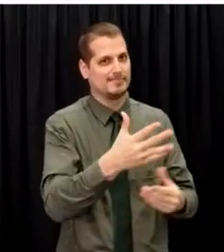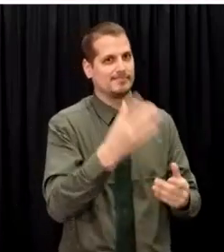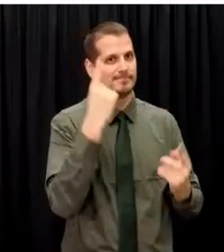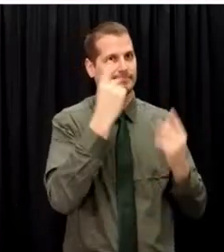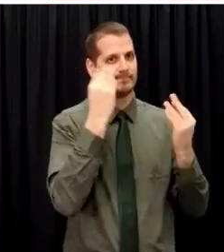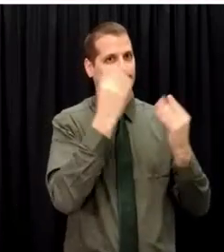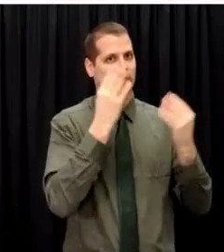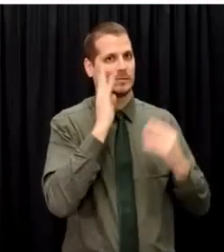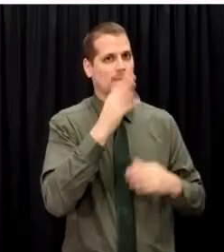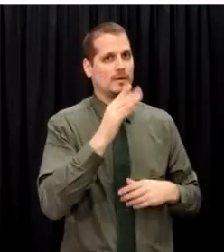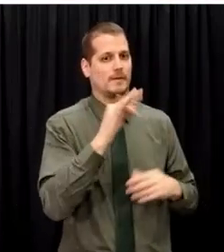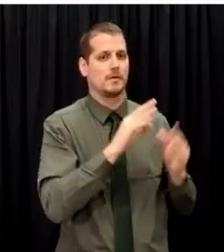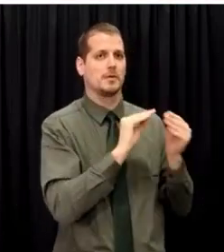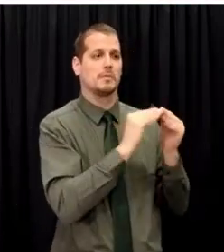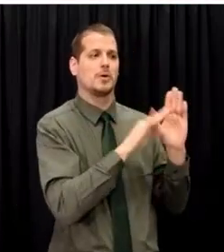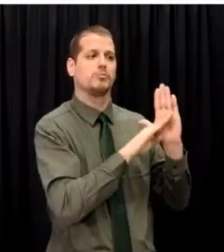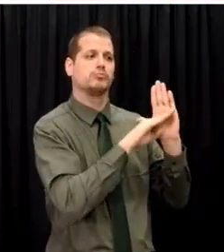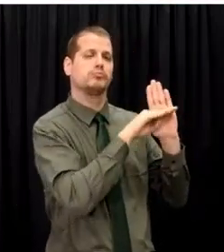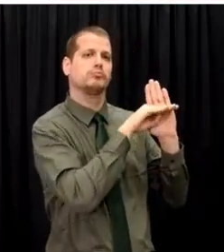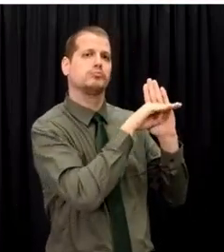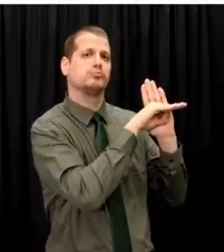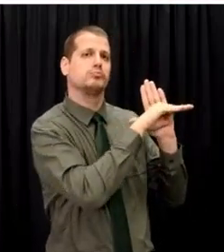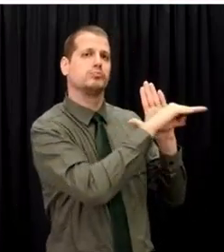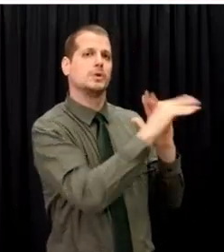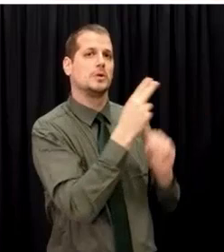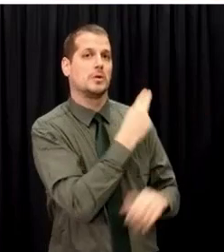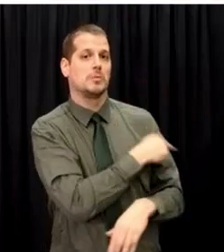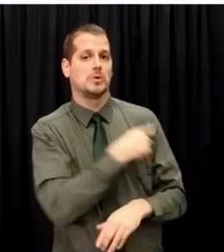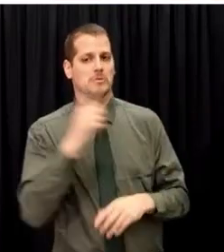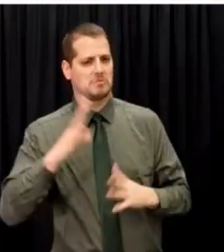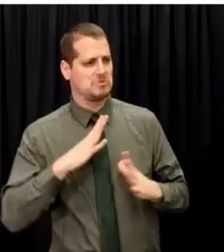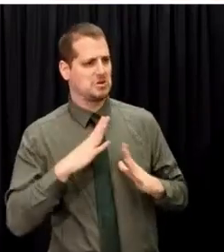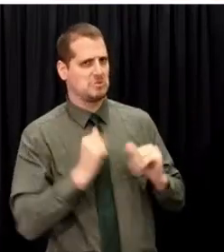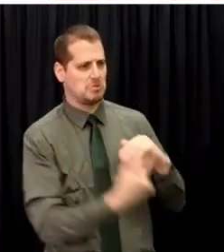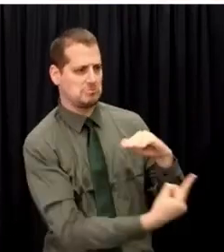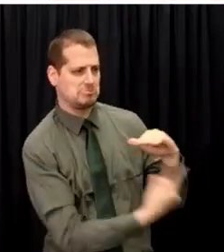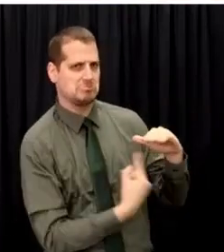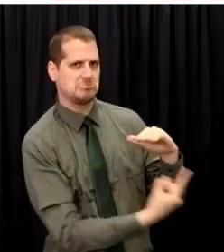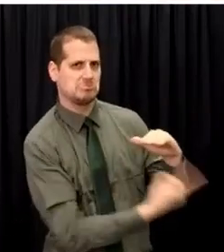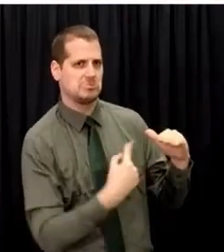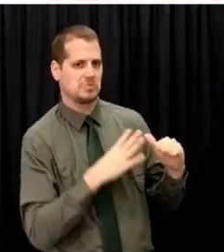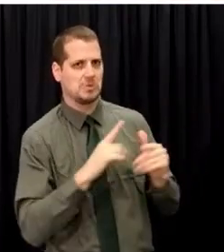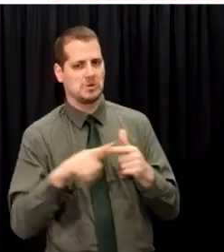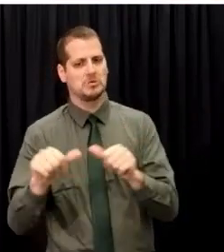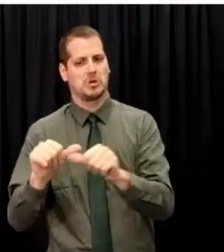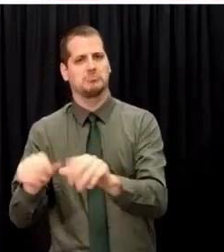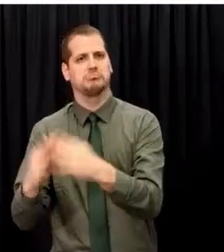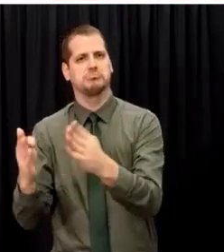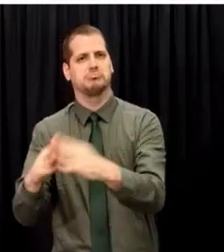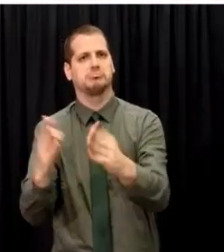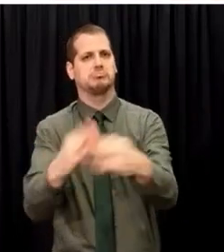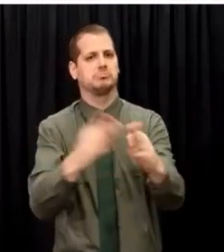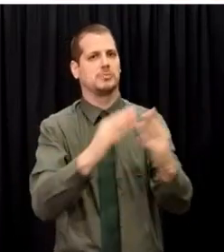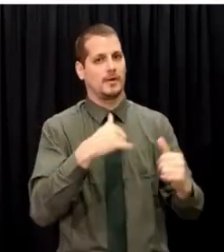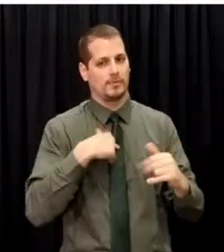that overcomes our hospital capacity? That's what we're really looking at, is how do we deal with this virus? We know it's